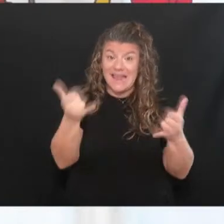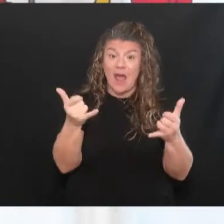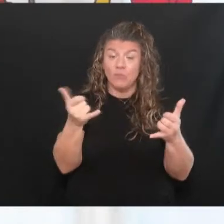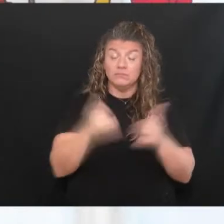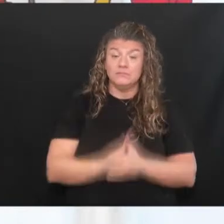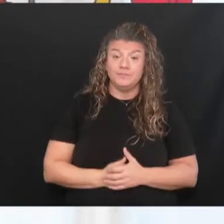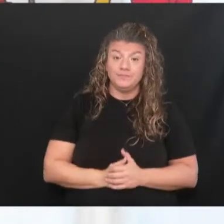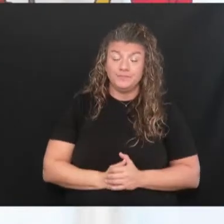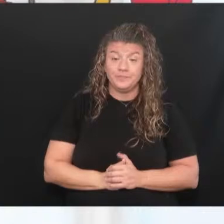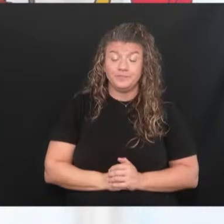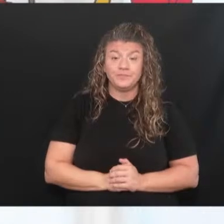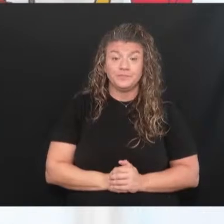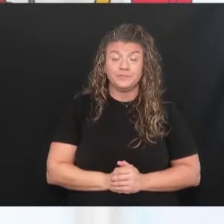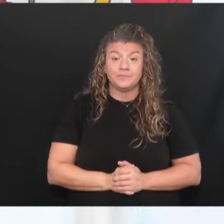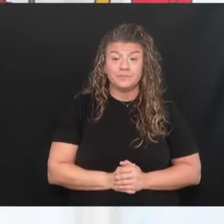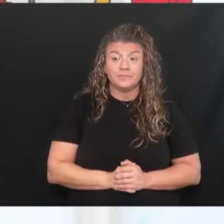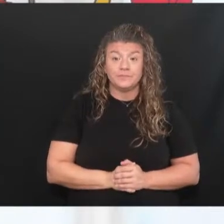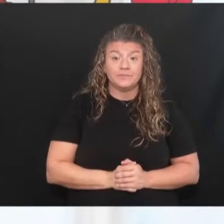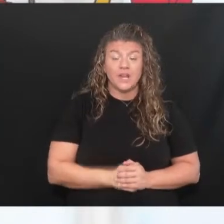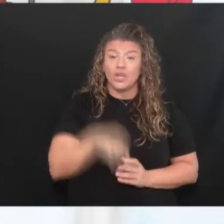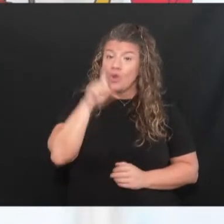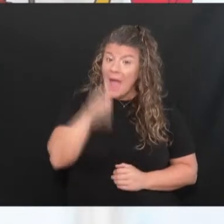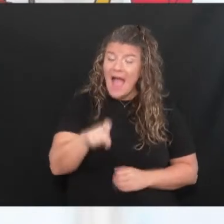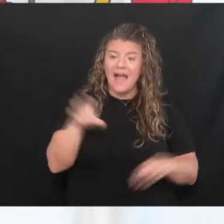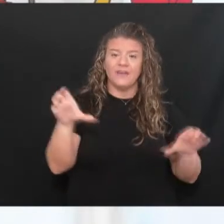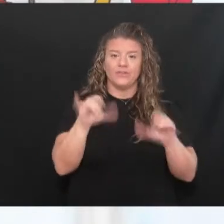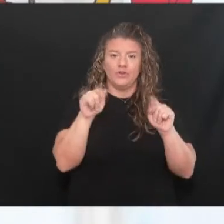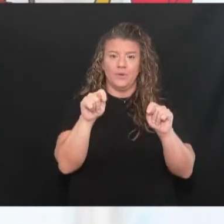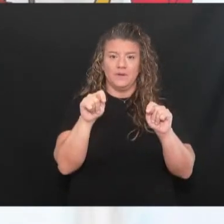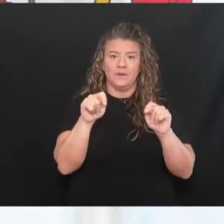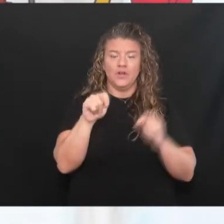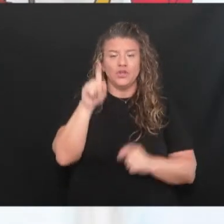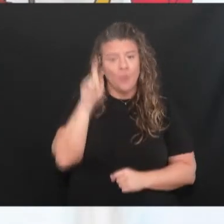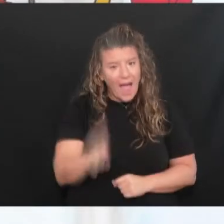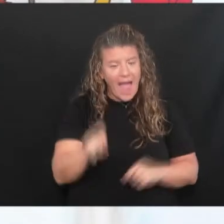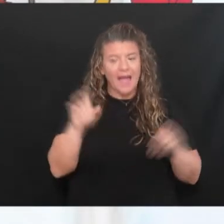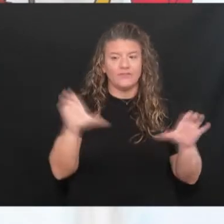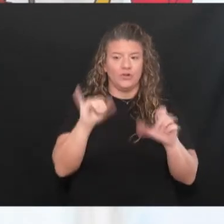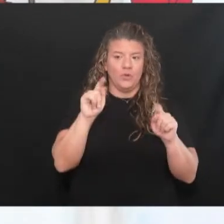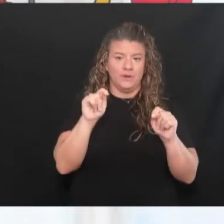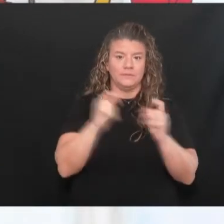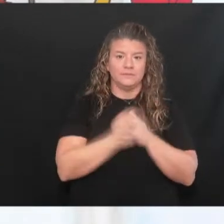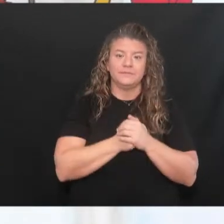time. You got to move. You have to move.